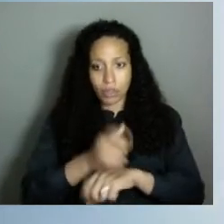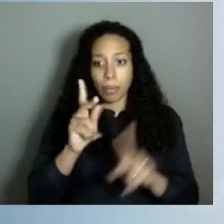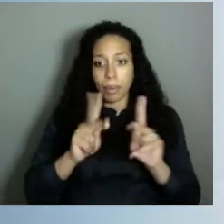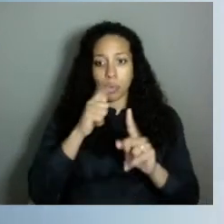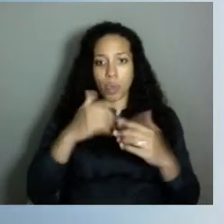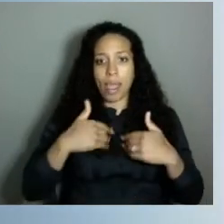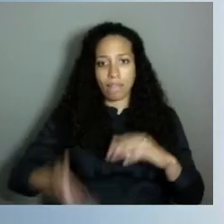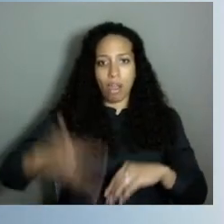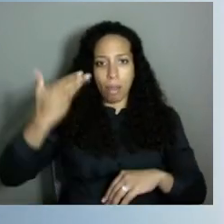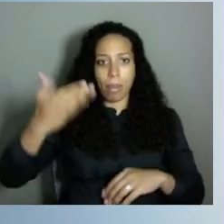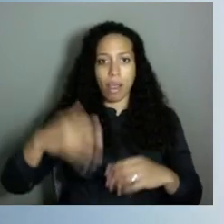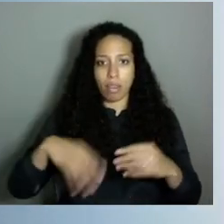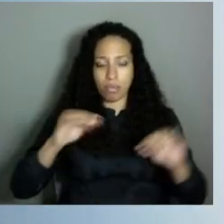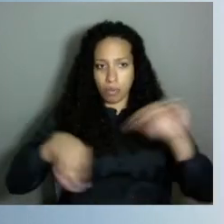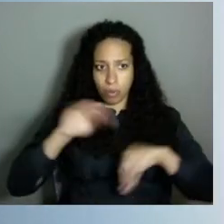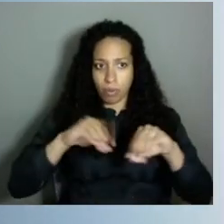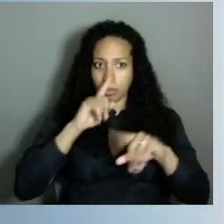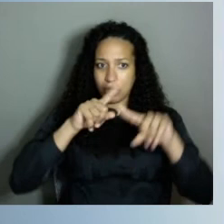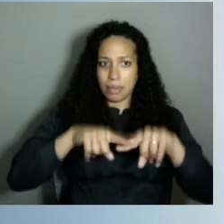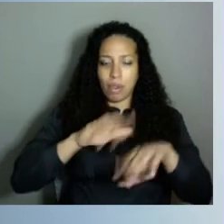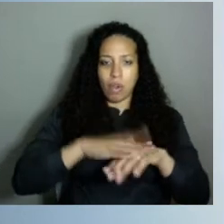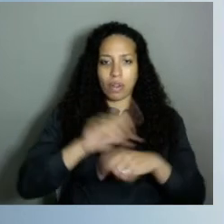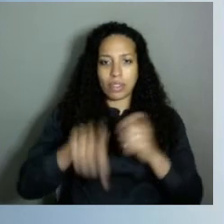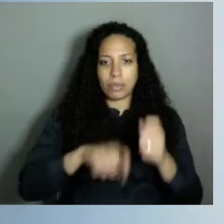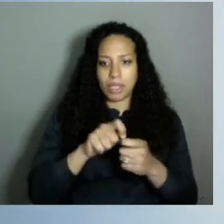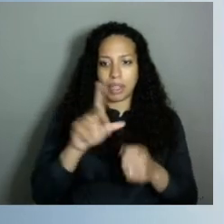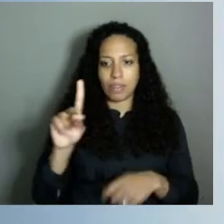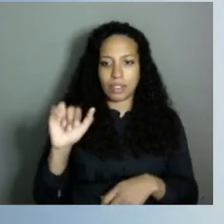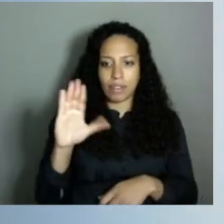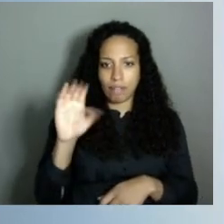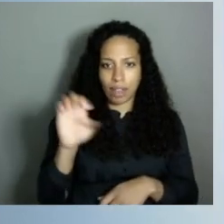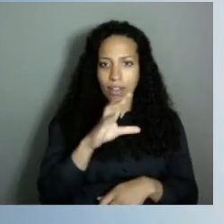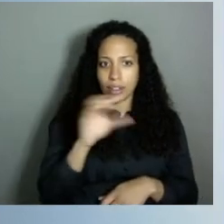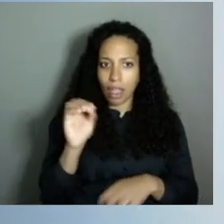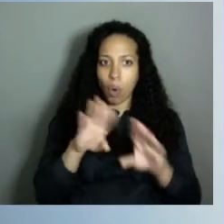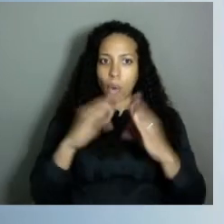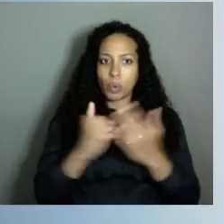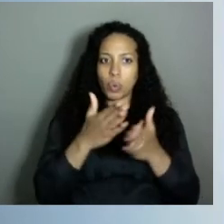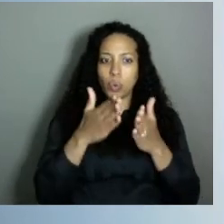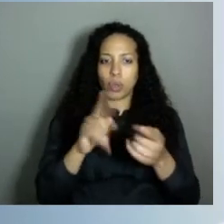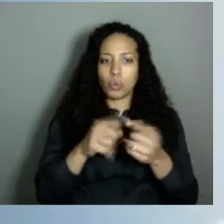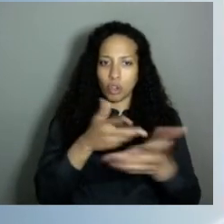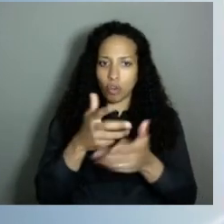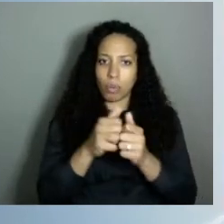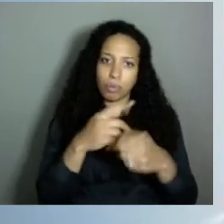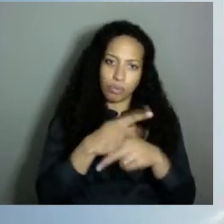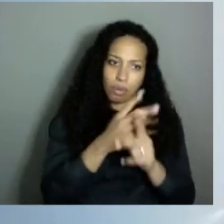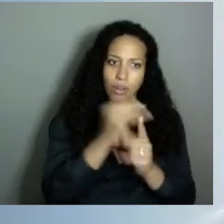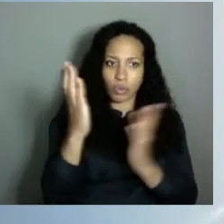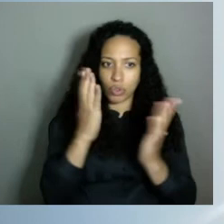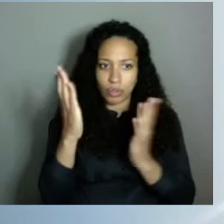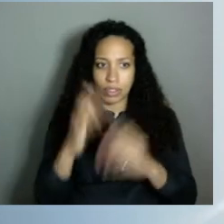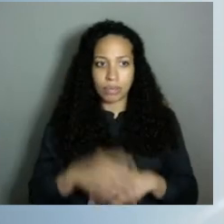also, again, to not have to be dependent on particular devices and potentially open up new ways to interact with their products and services. Currently,